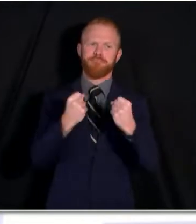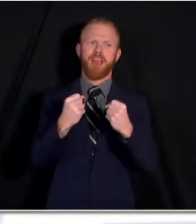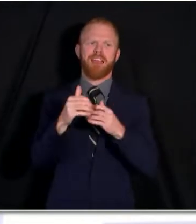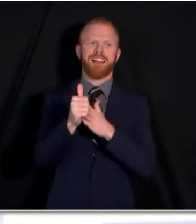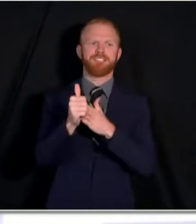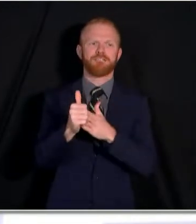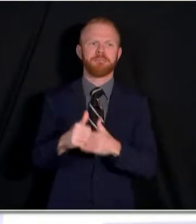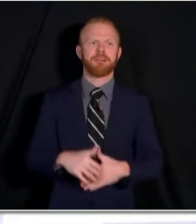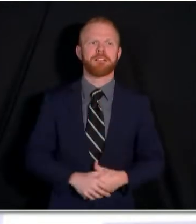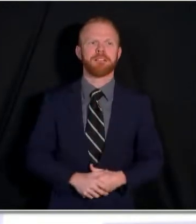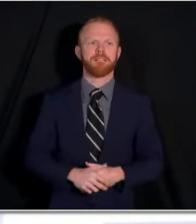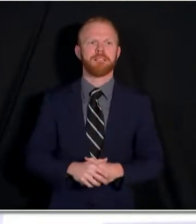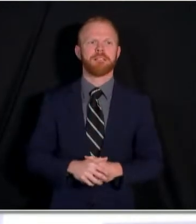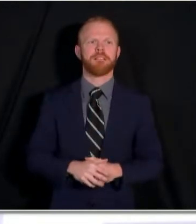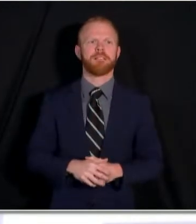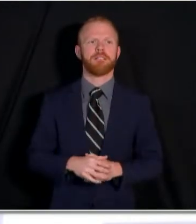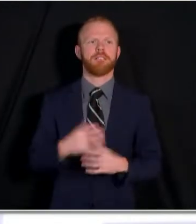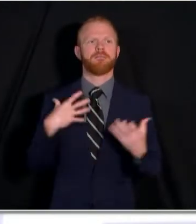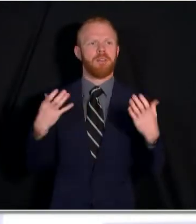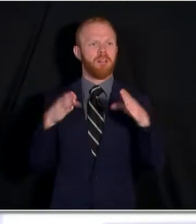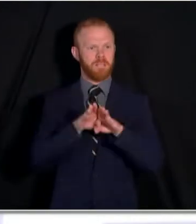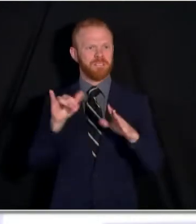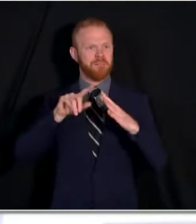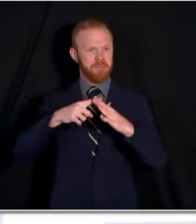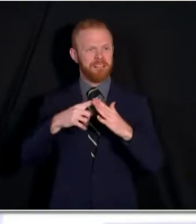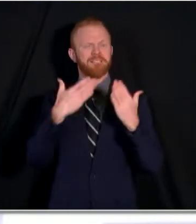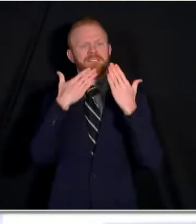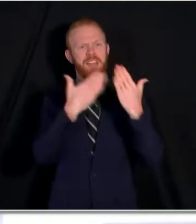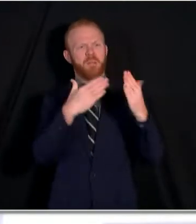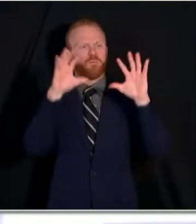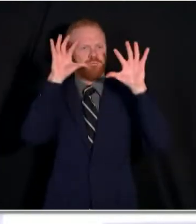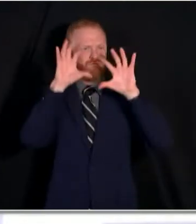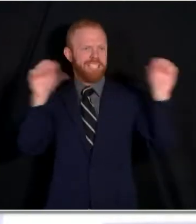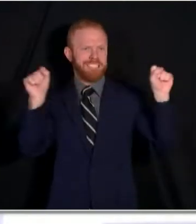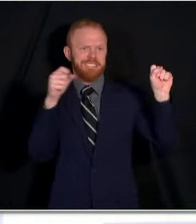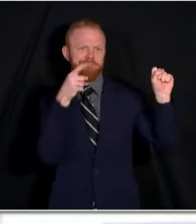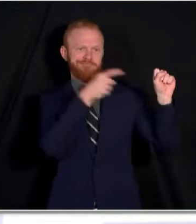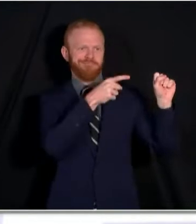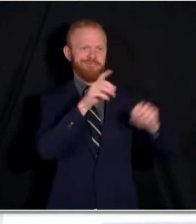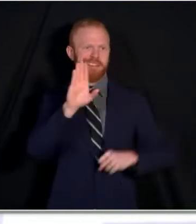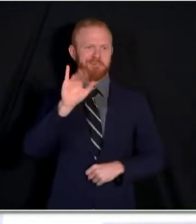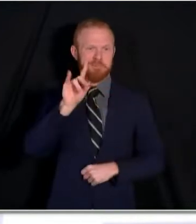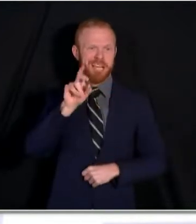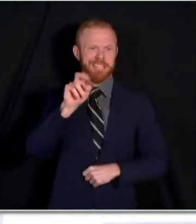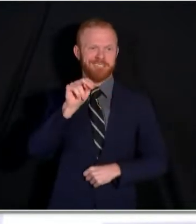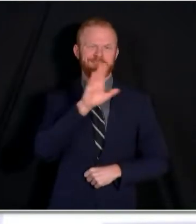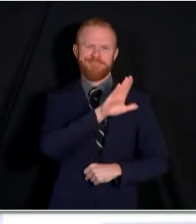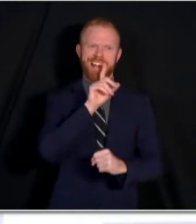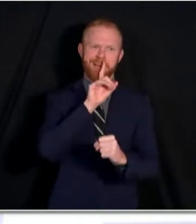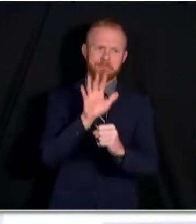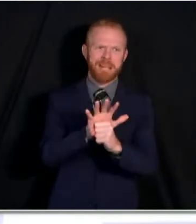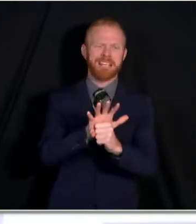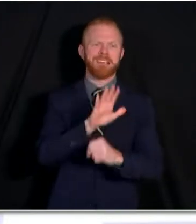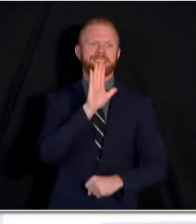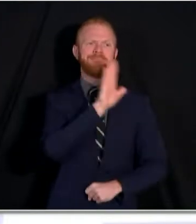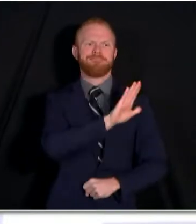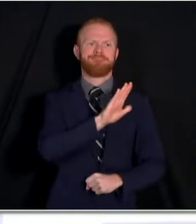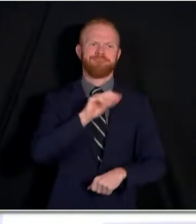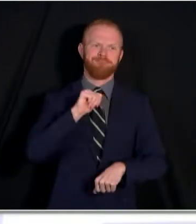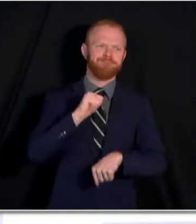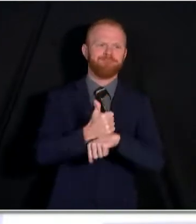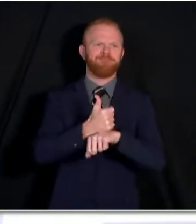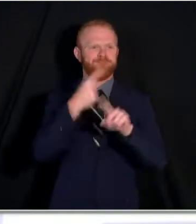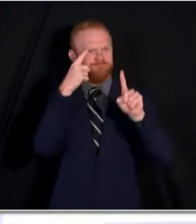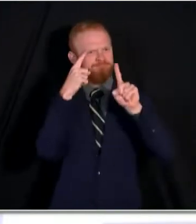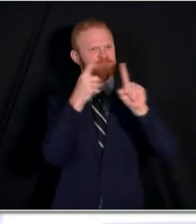we began, by thanking the President for his commitment and his resolve to get these vaccines in